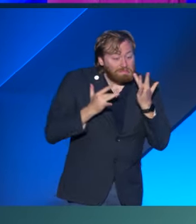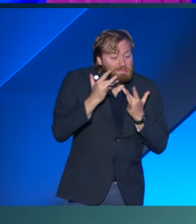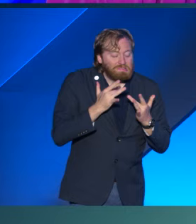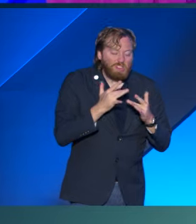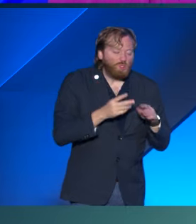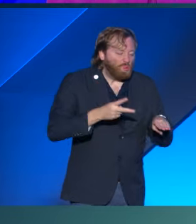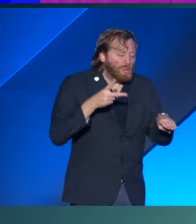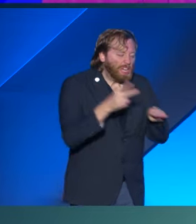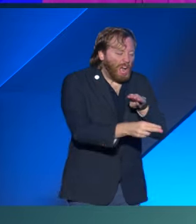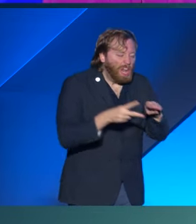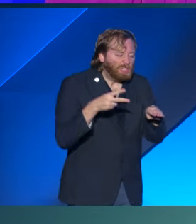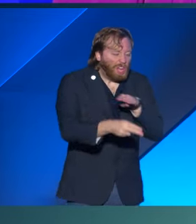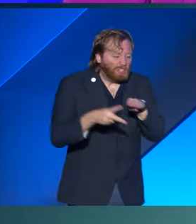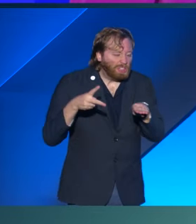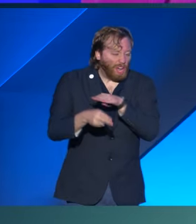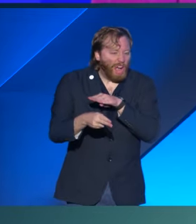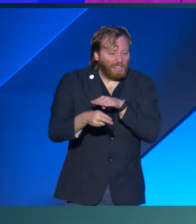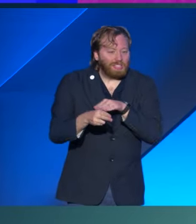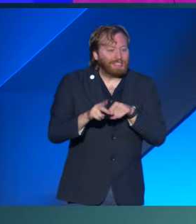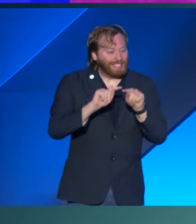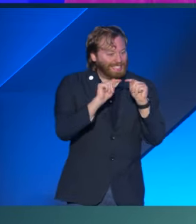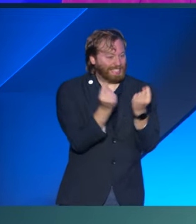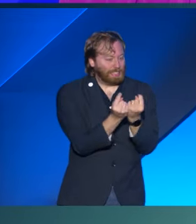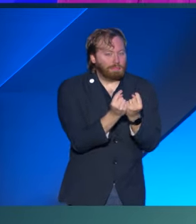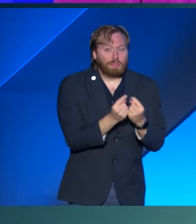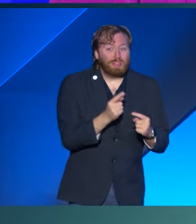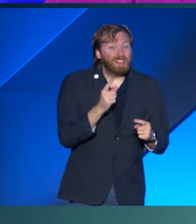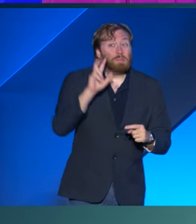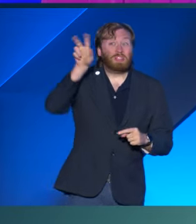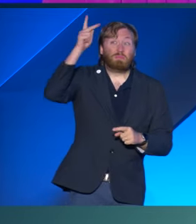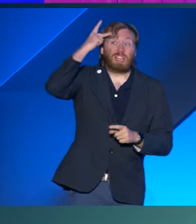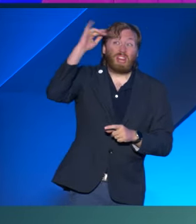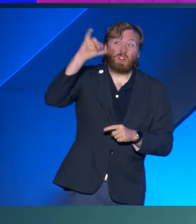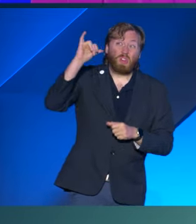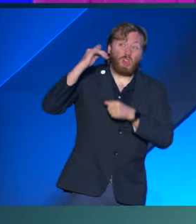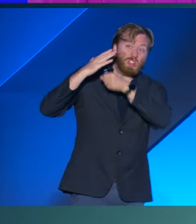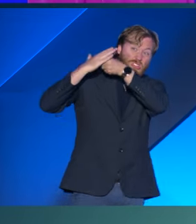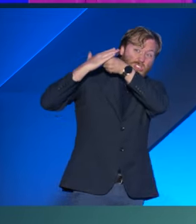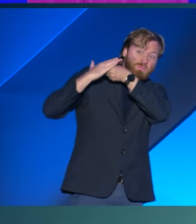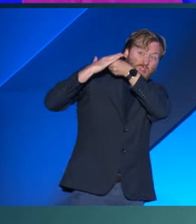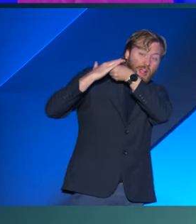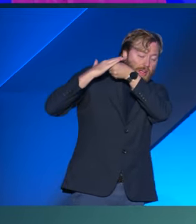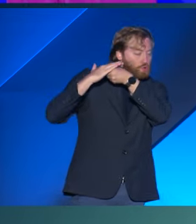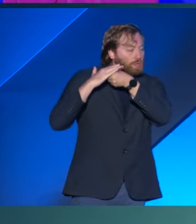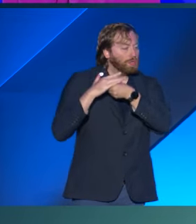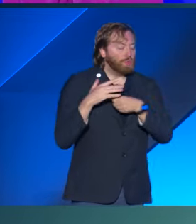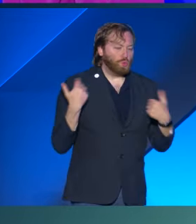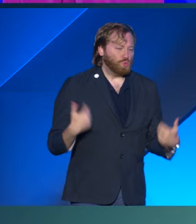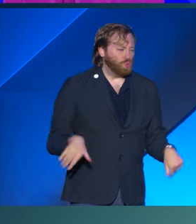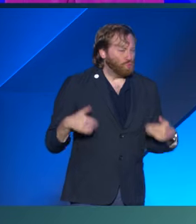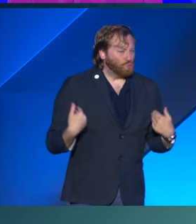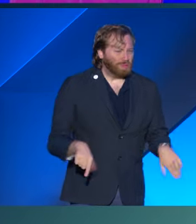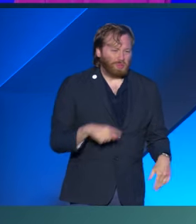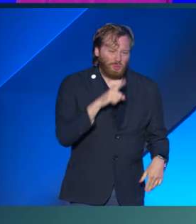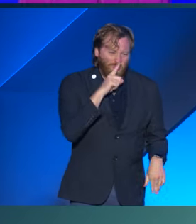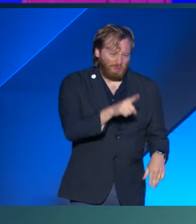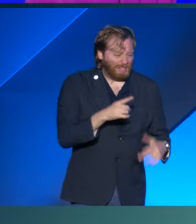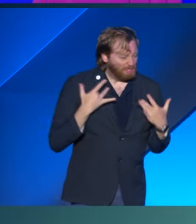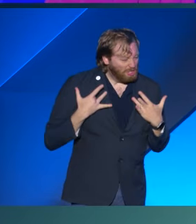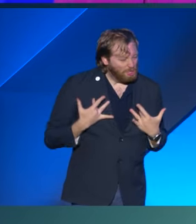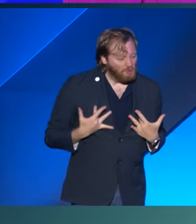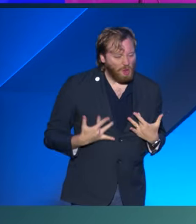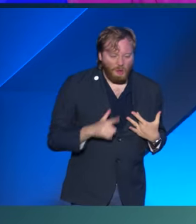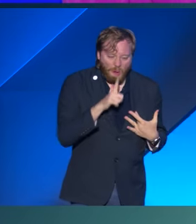DEI teams across the board to political measures adding pressure, it is incredibly disheartening to see